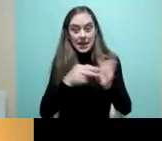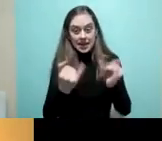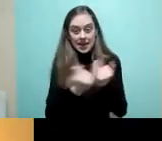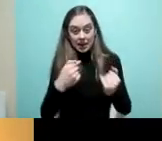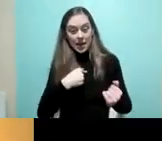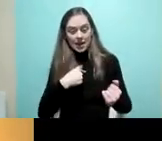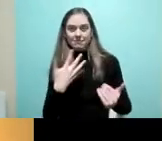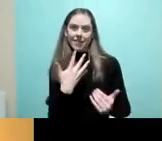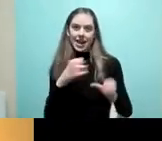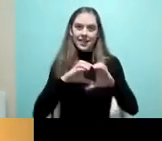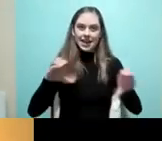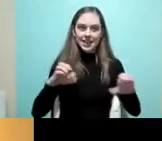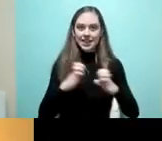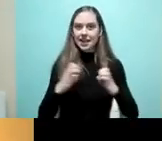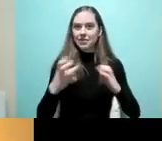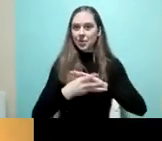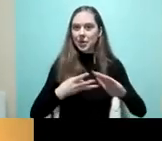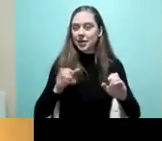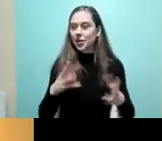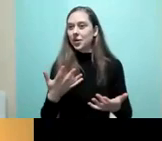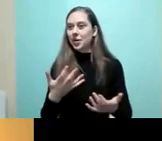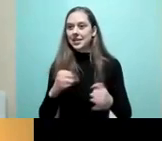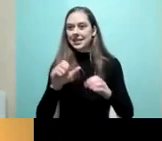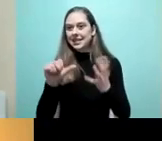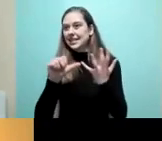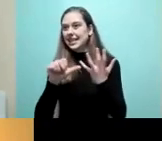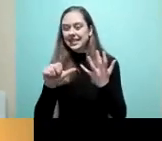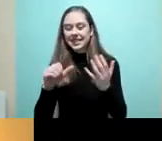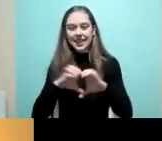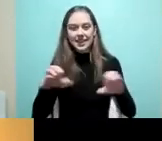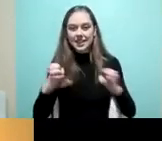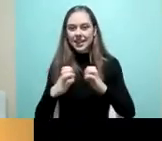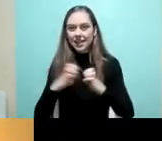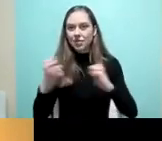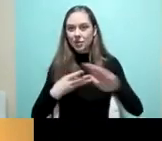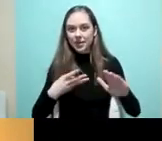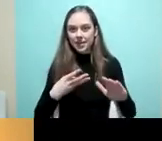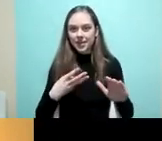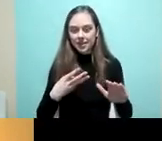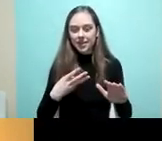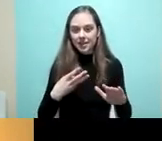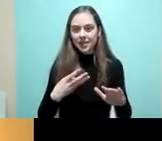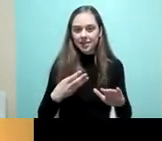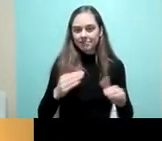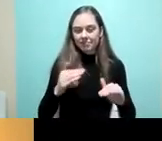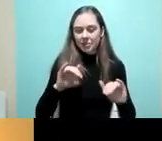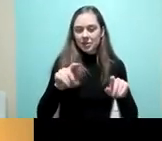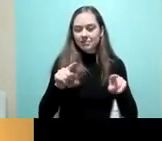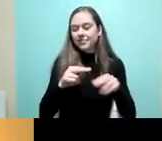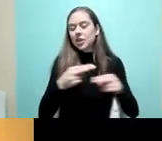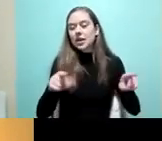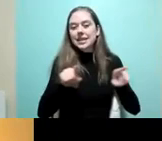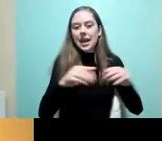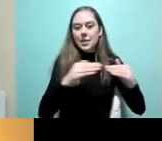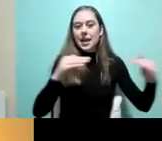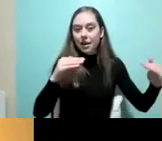classes or six sessions a week. I think it was 5 sessions a week, 3 isolated sessions and 2 with me. It may not be on the same level as that. It could even